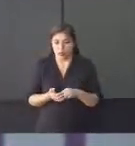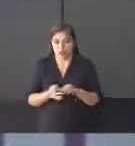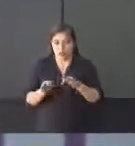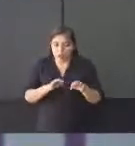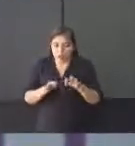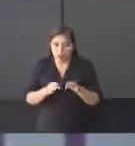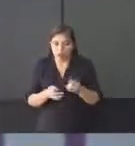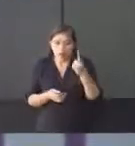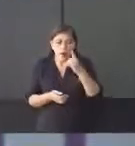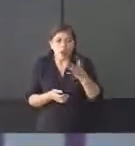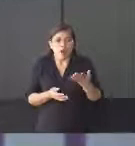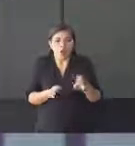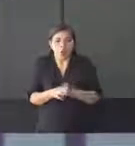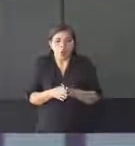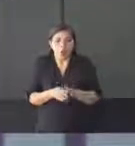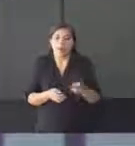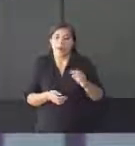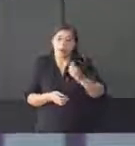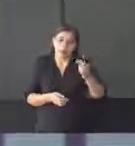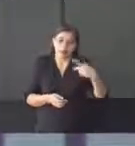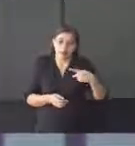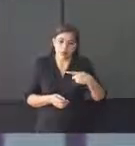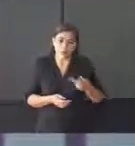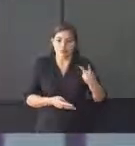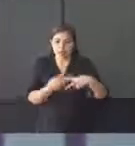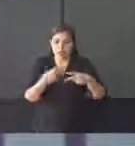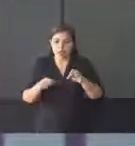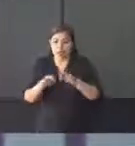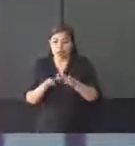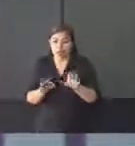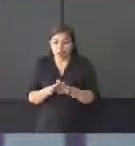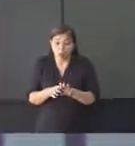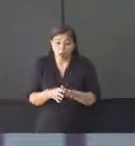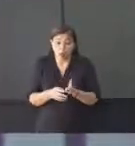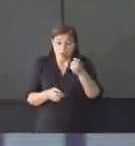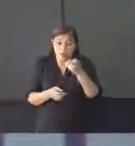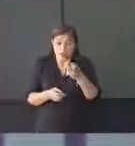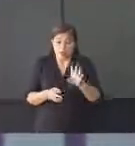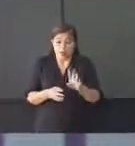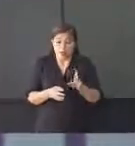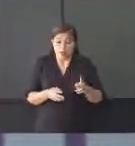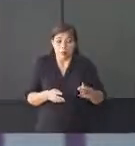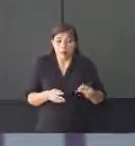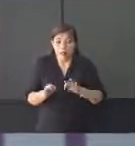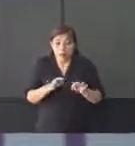in our territory, and therefore we need production capacity. This is not to